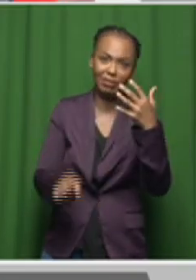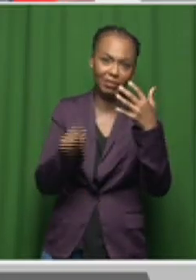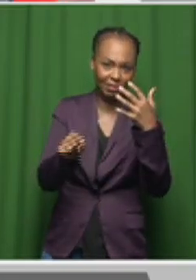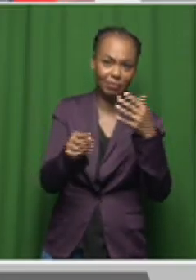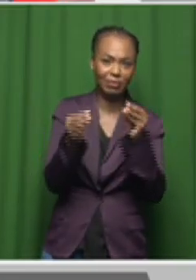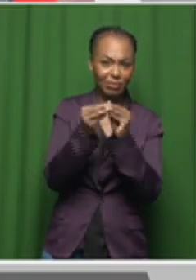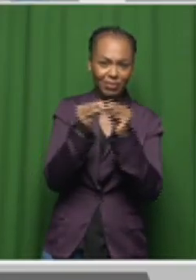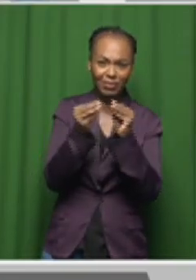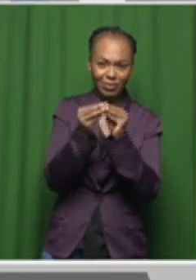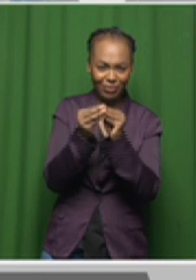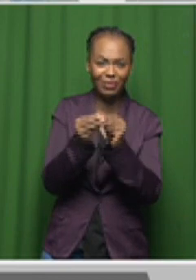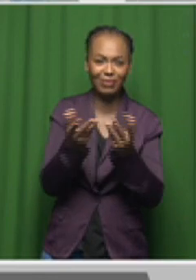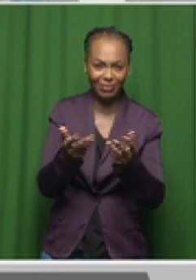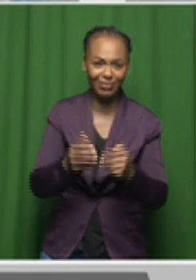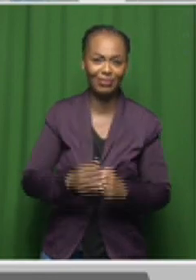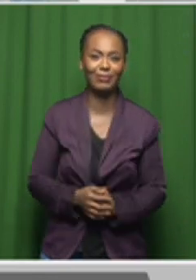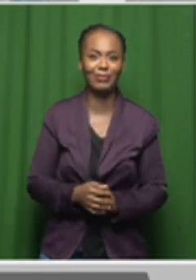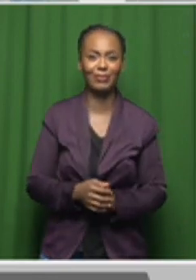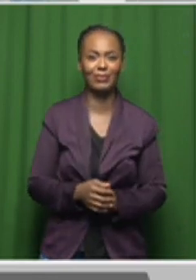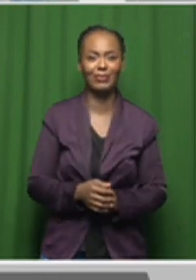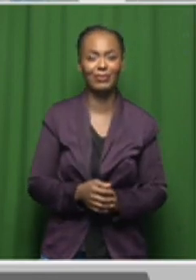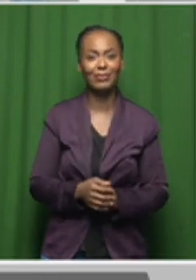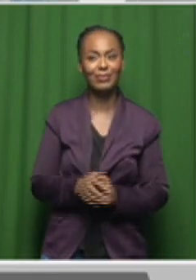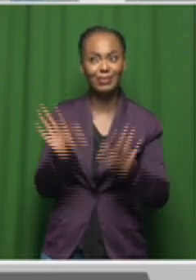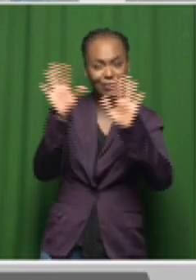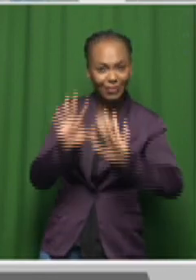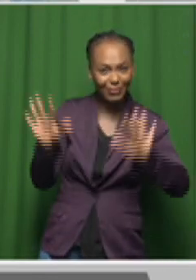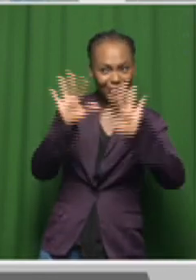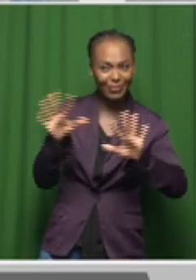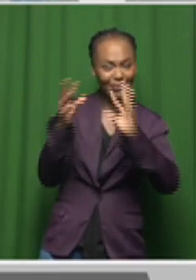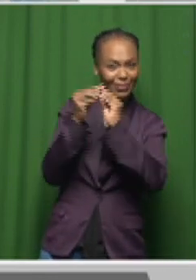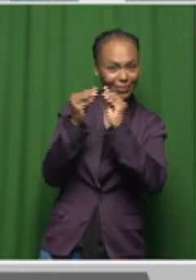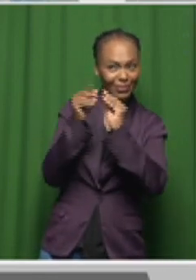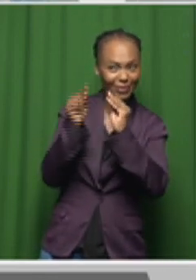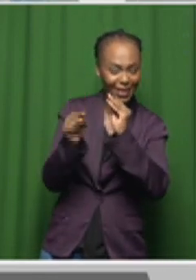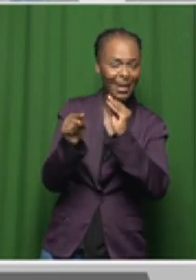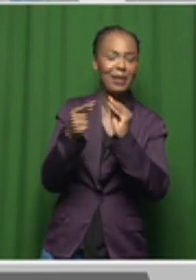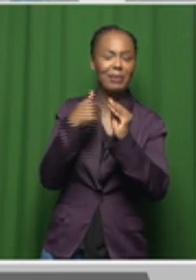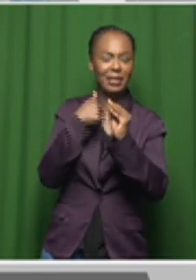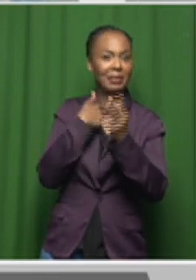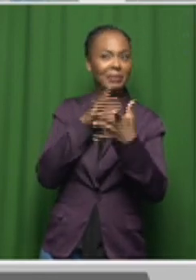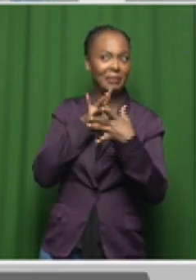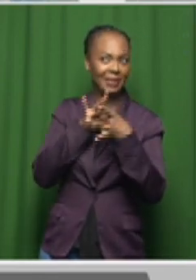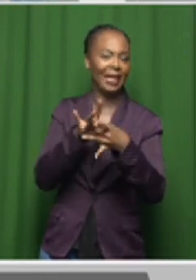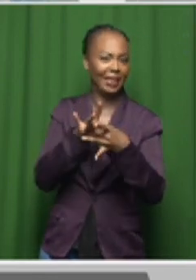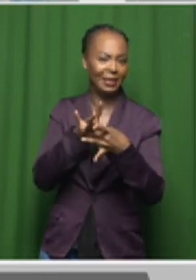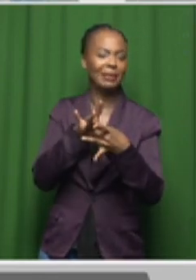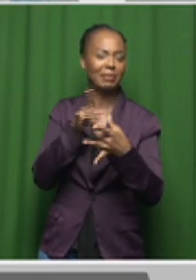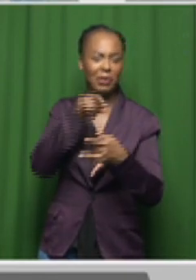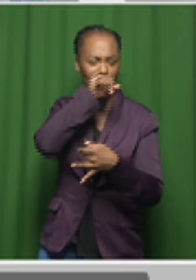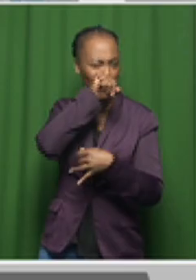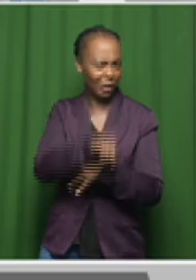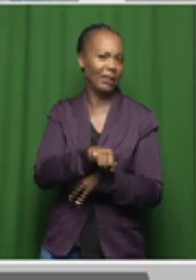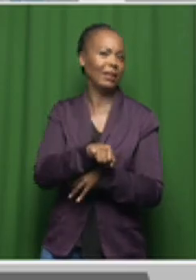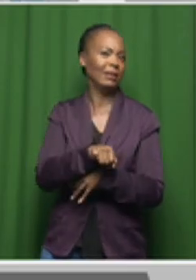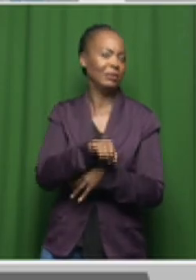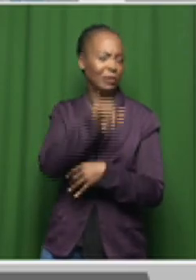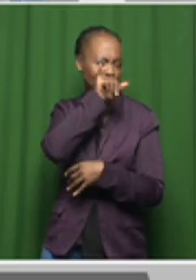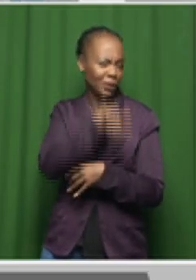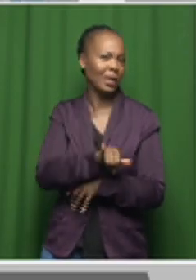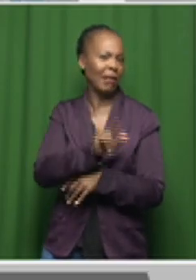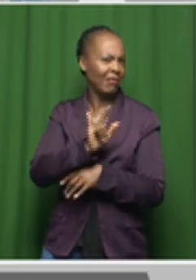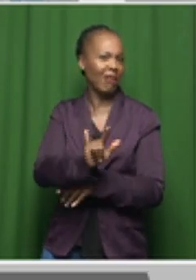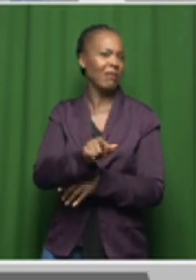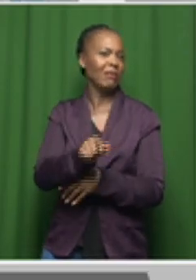blues. And these colors, to me, I'm very intimate with them. I love them. I know